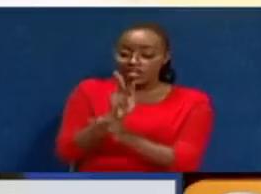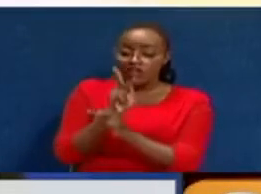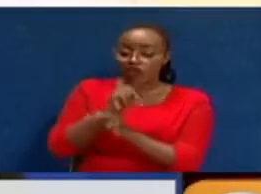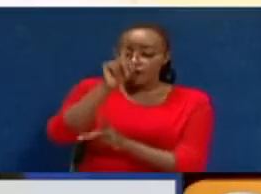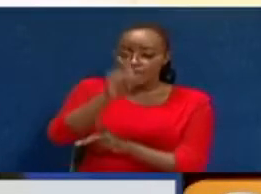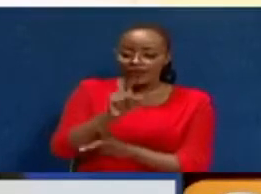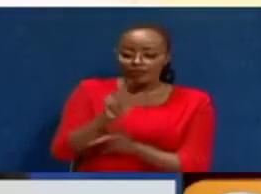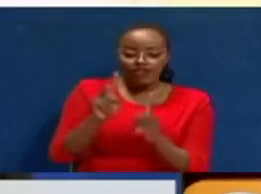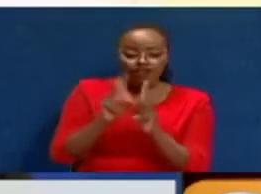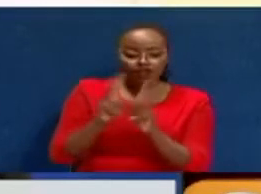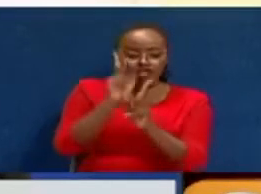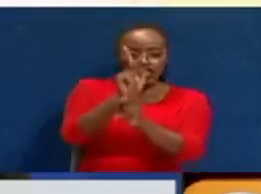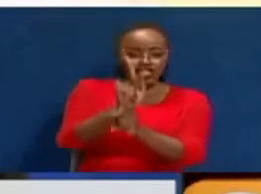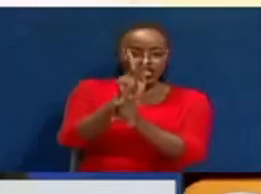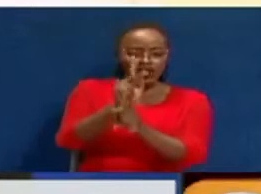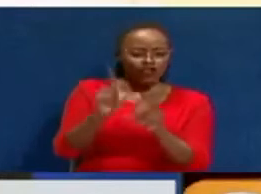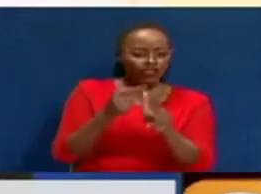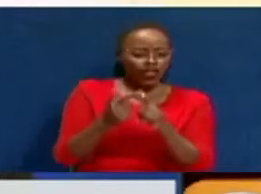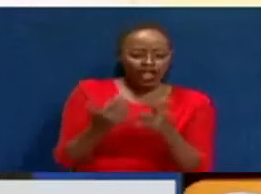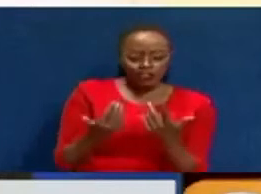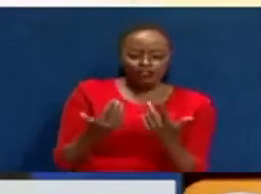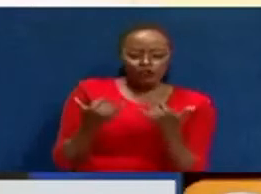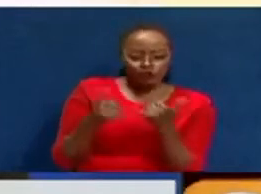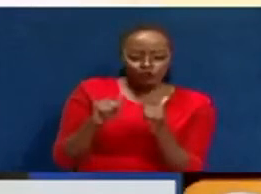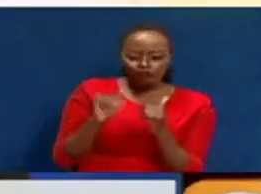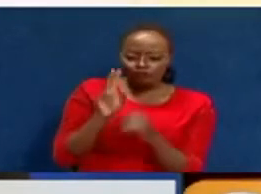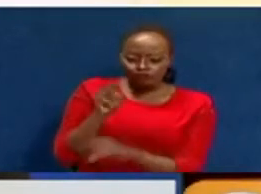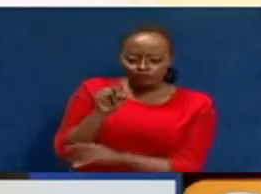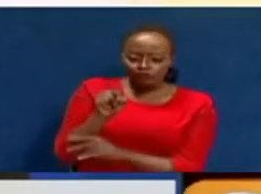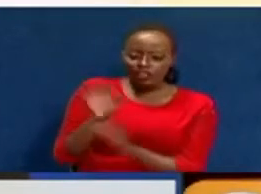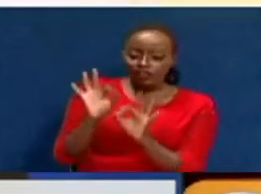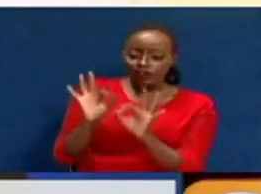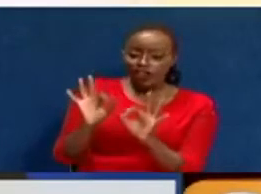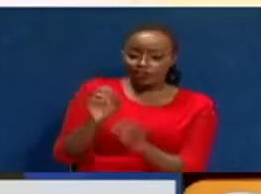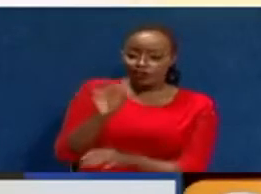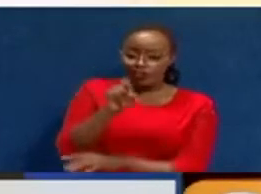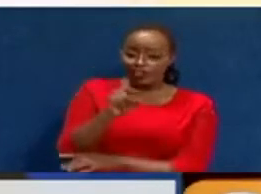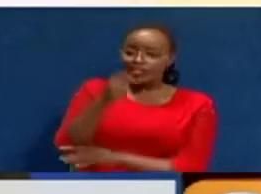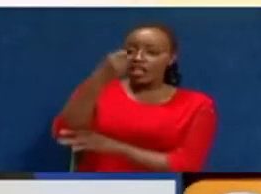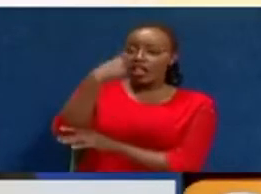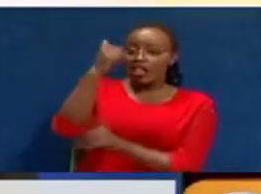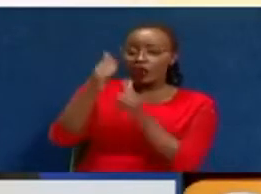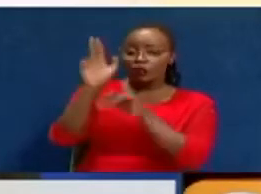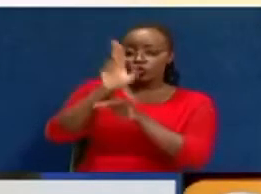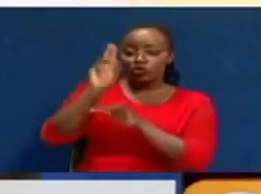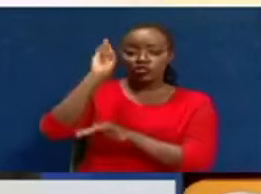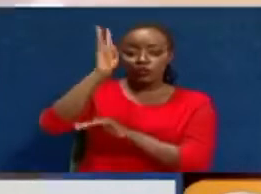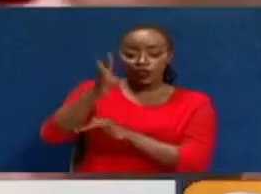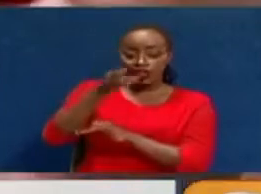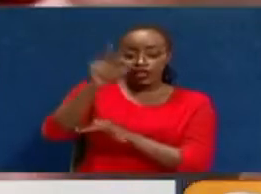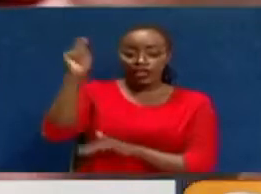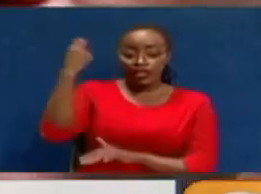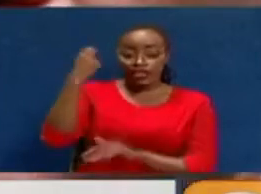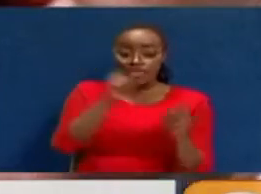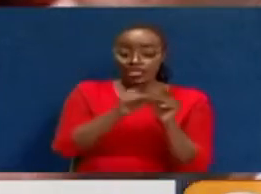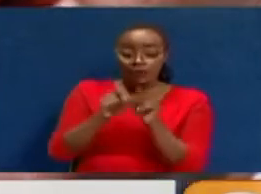also have to move cautiously and to ask ourselves the efficacy of whatever vaccines that we are going to use in our nation.